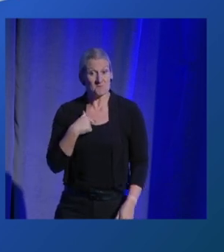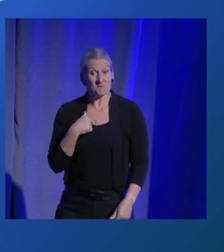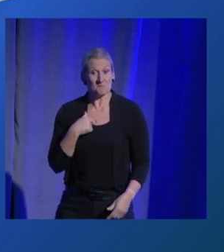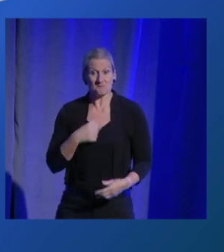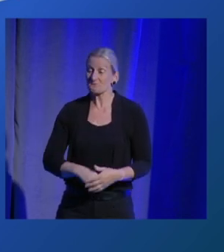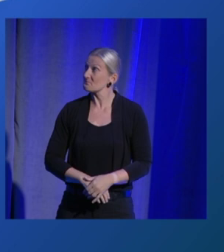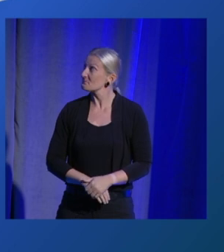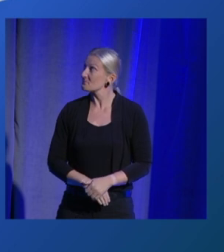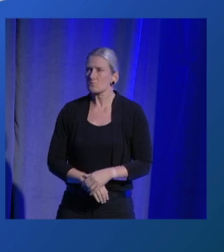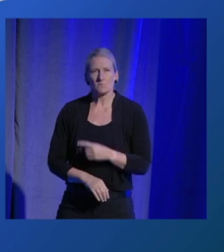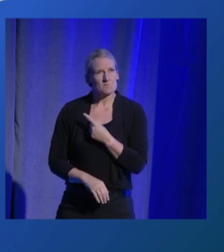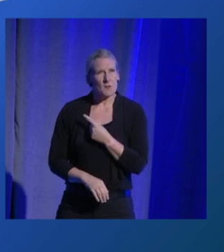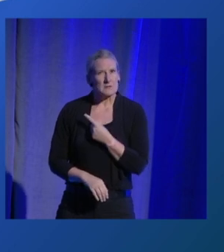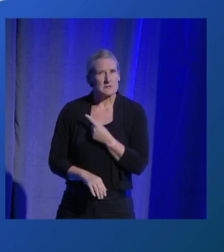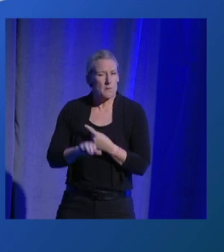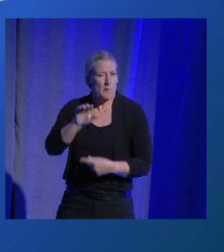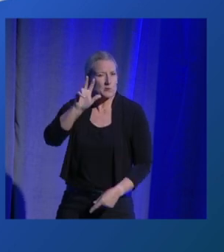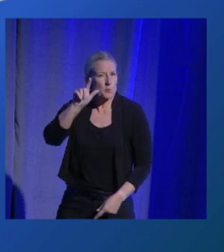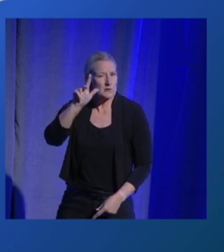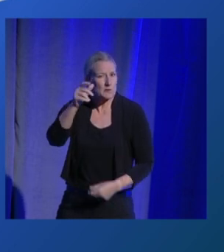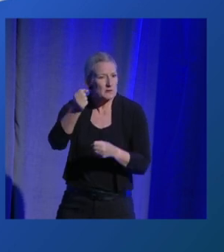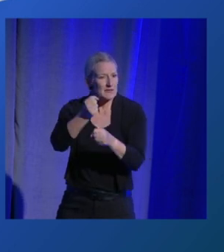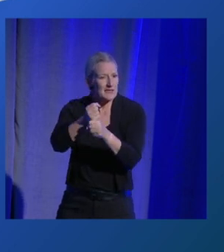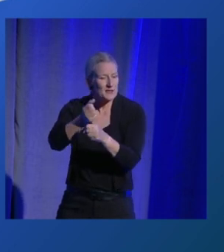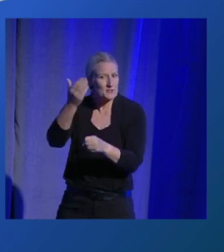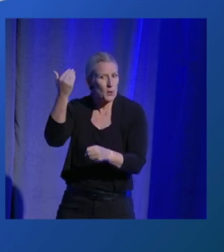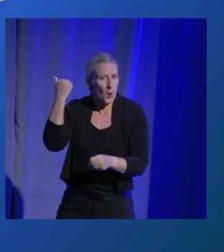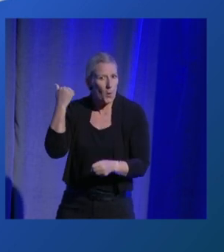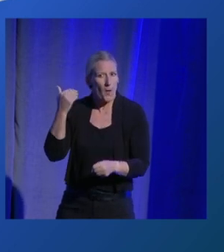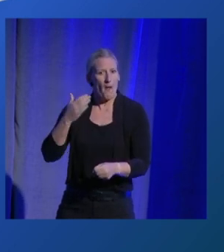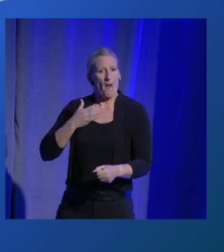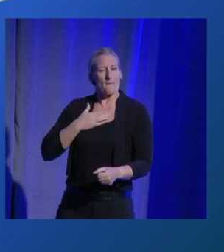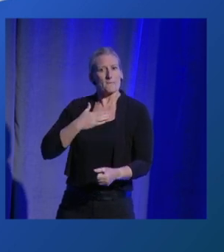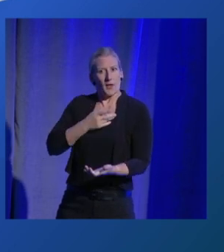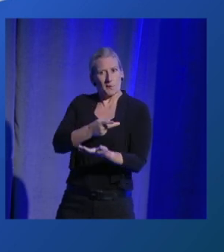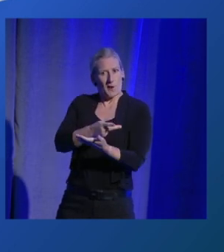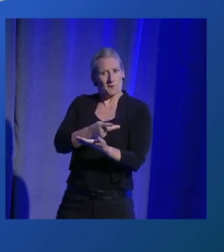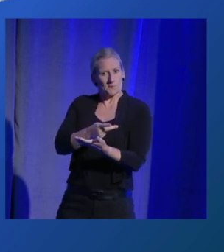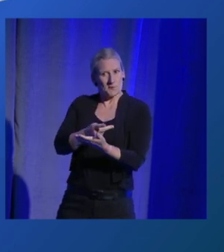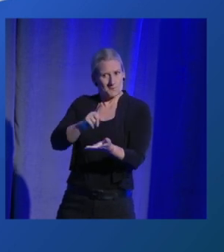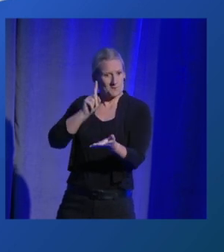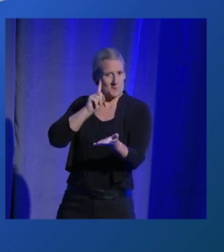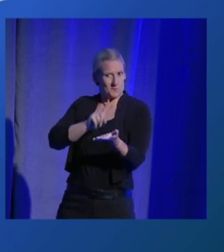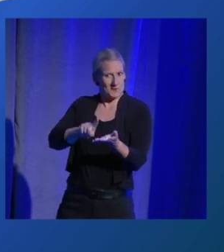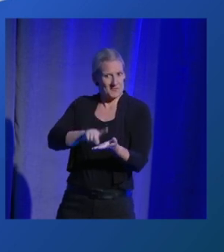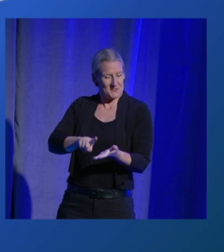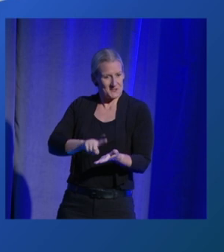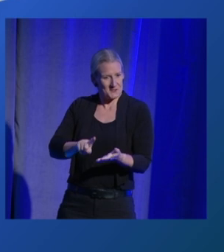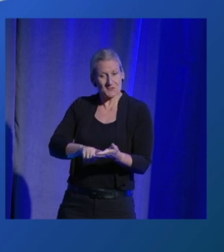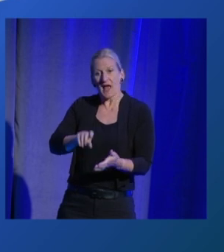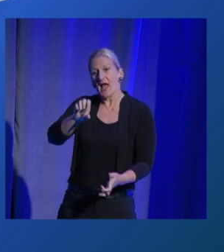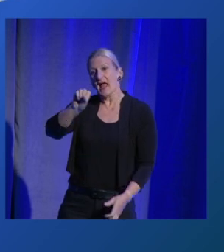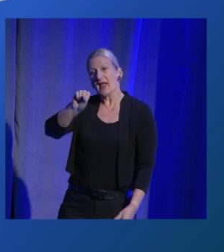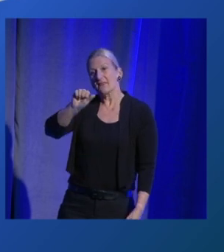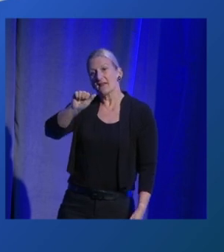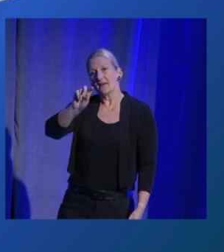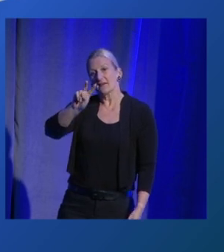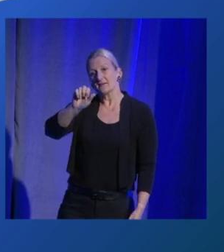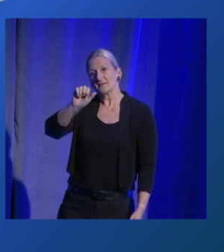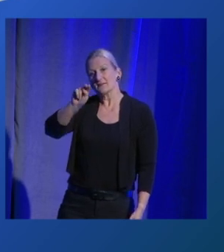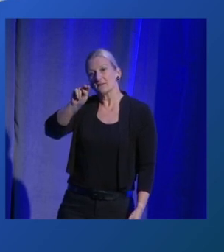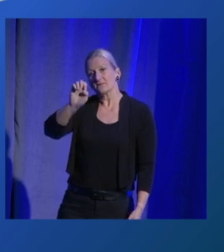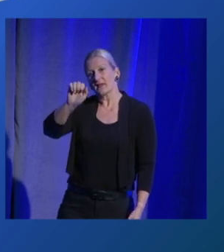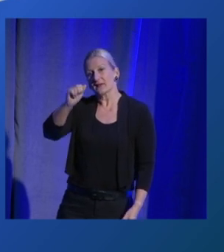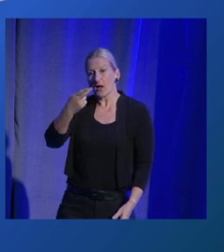is me 23 years ago doing my graduate research in the savannah River swamp system